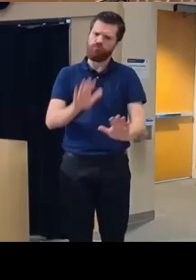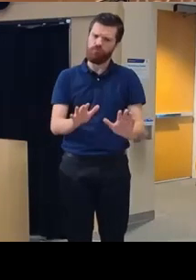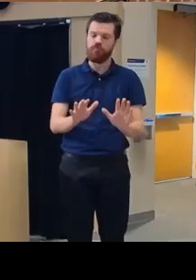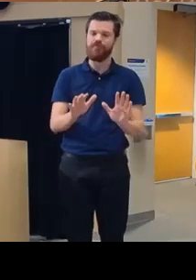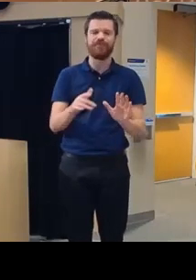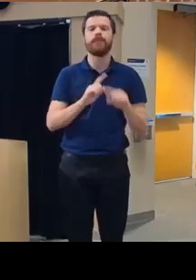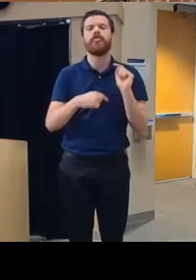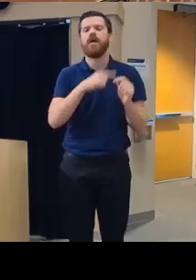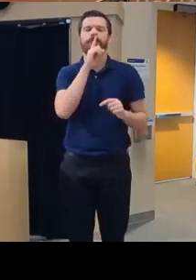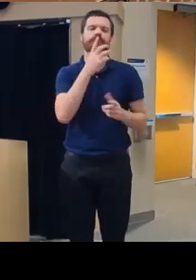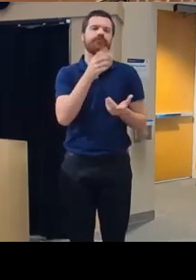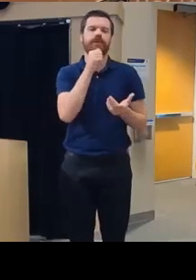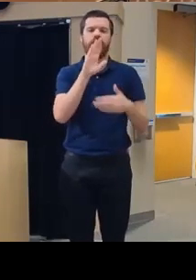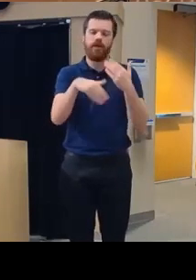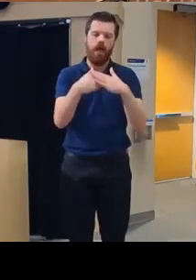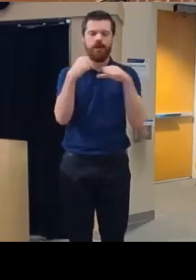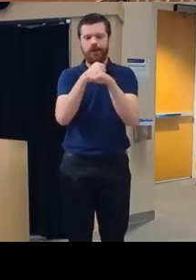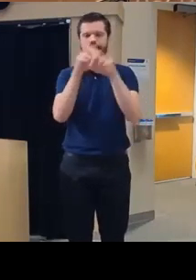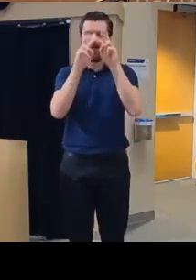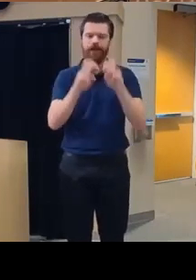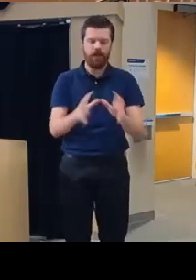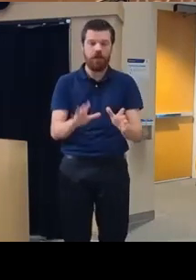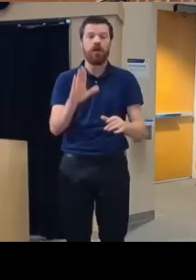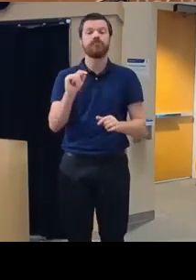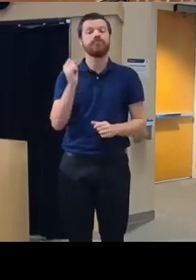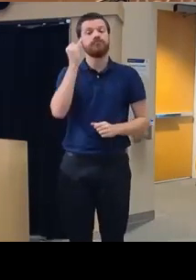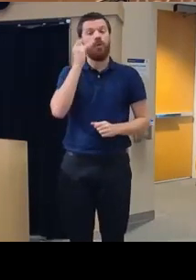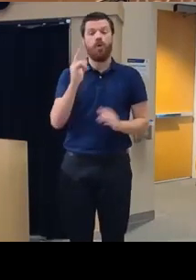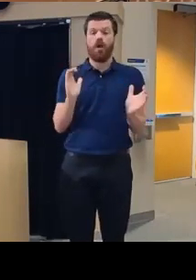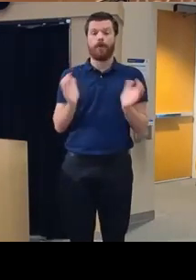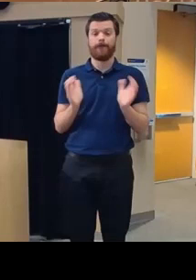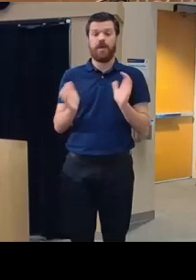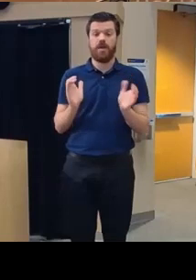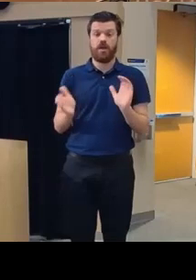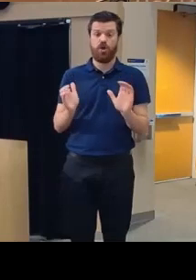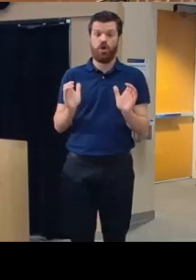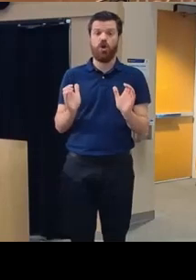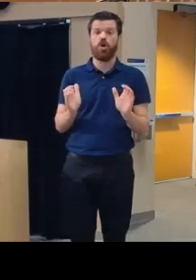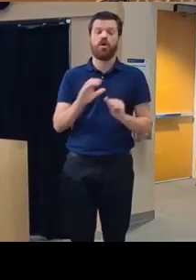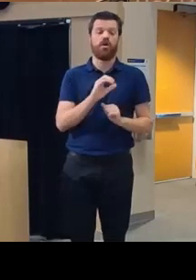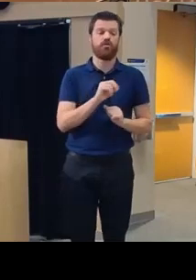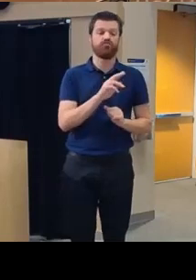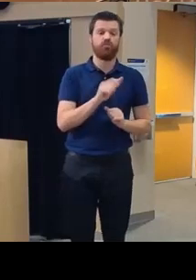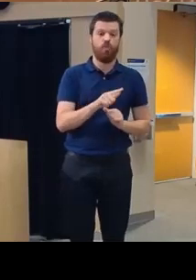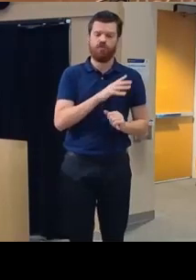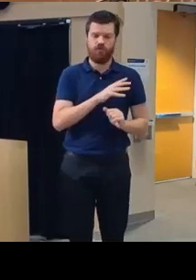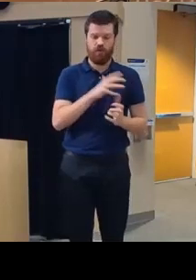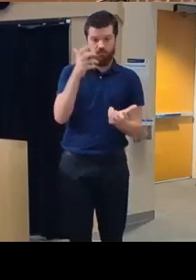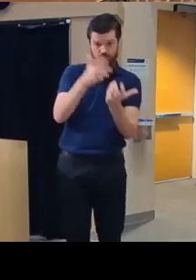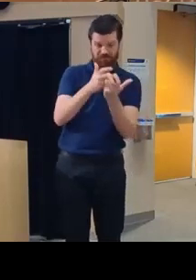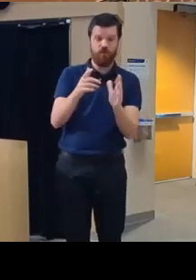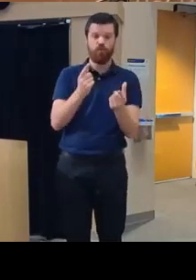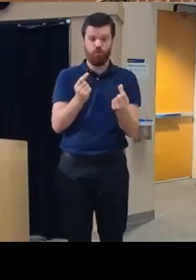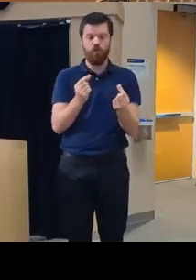do like the whole, statistical analysis here, but if you compare, matched control or whatever, but if you compare